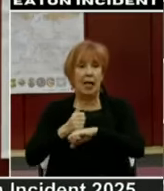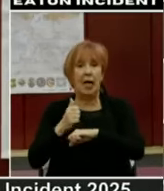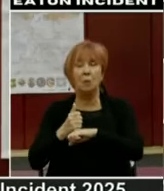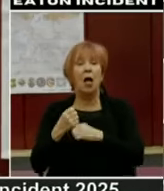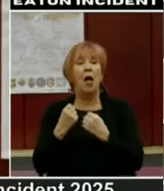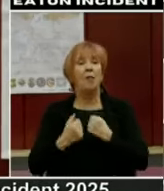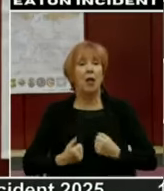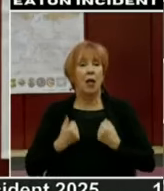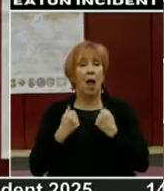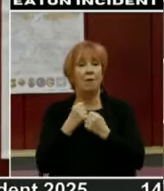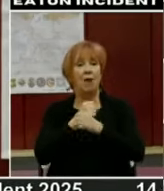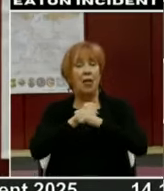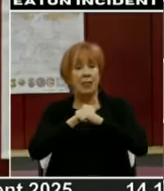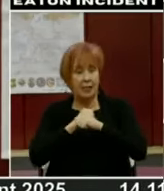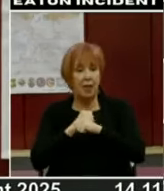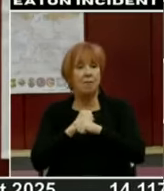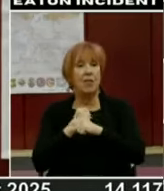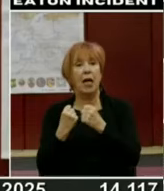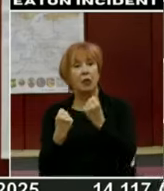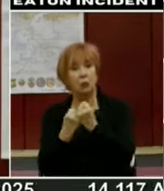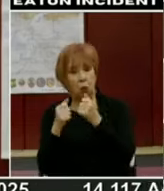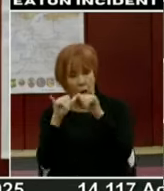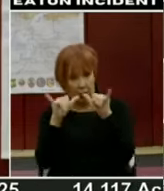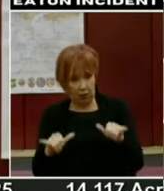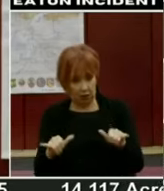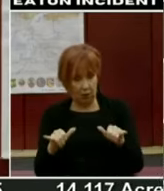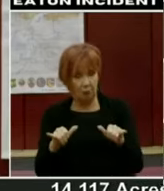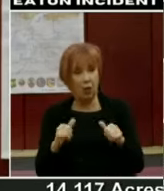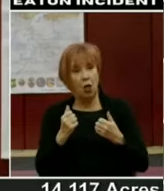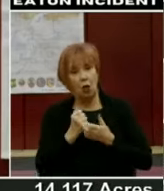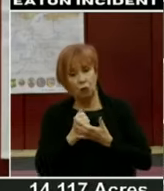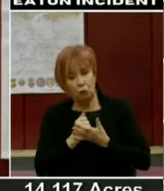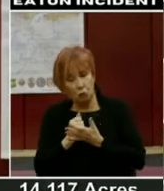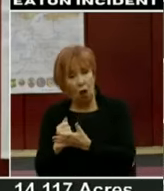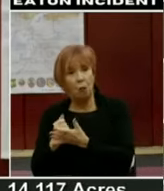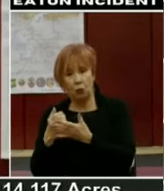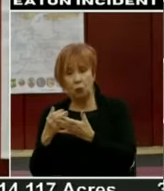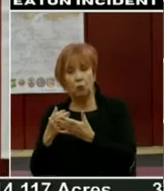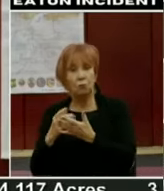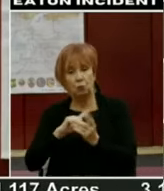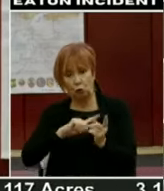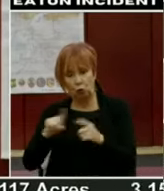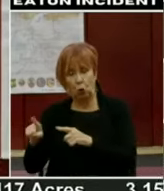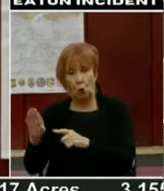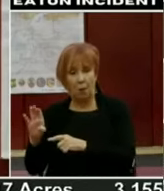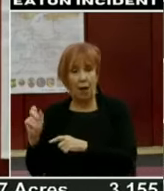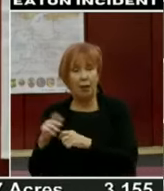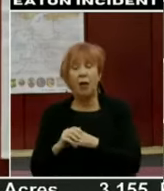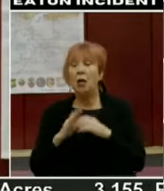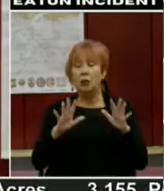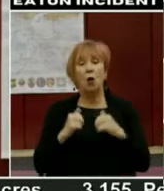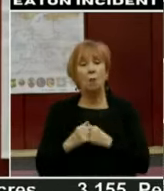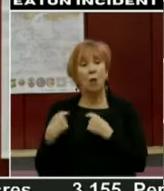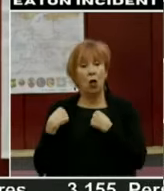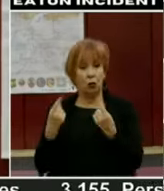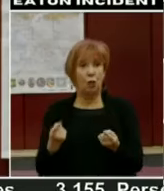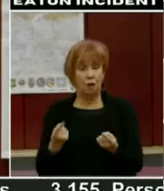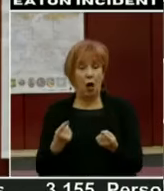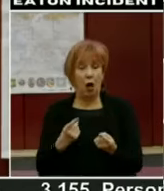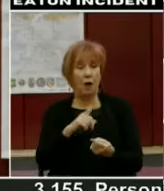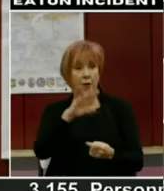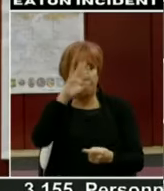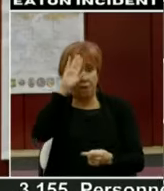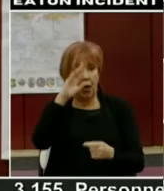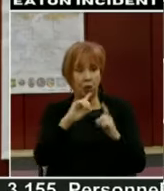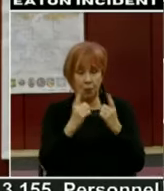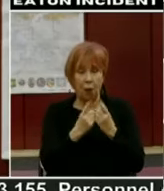the homes that you will reoccupy someday. So now let's talk a little bit about what we know so far. We've been up, our department, along with CAL FIRE, have